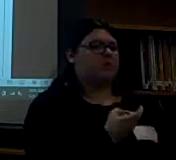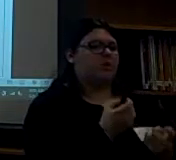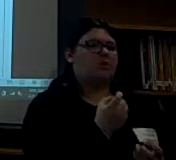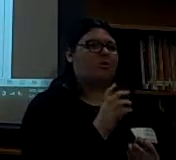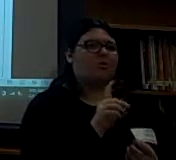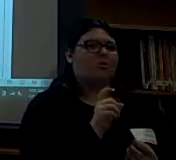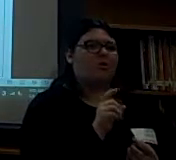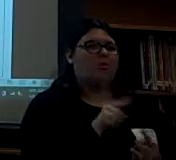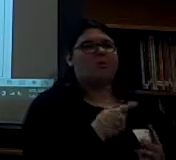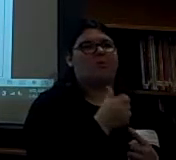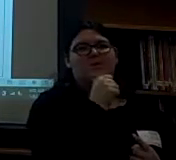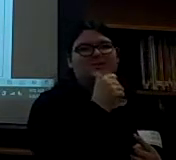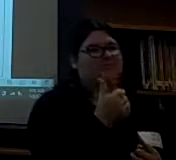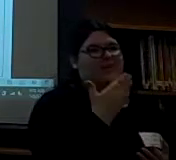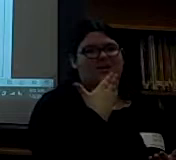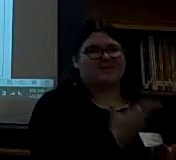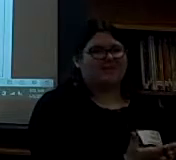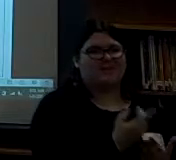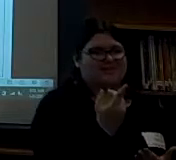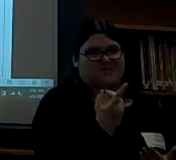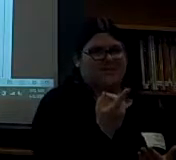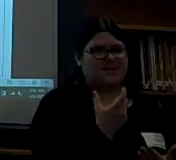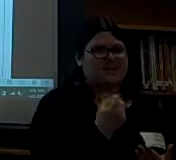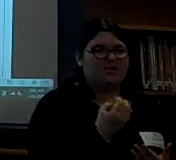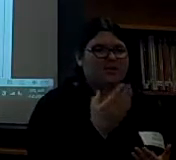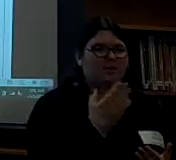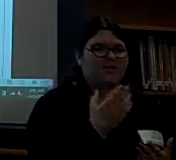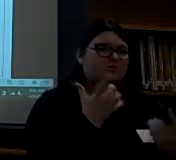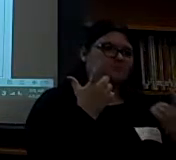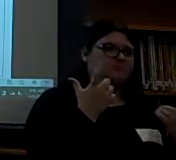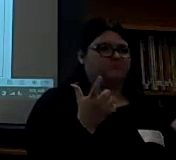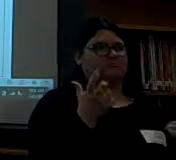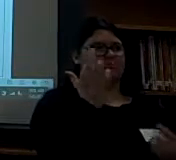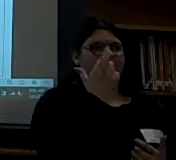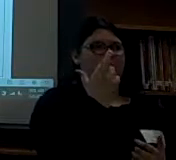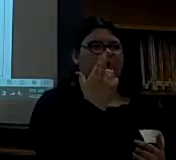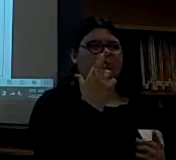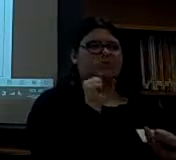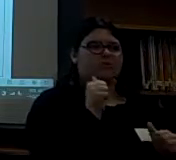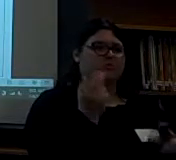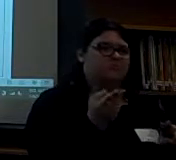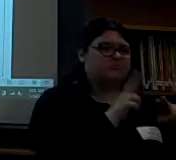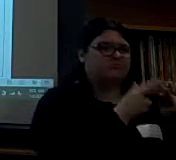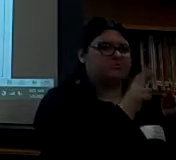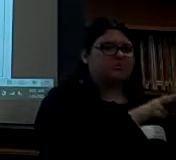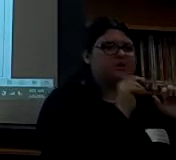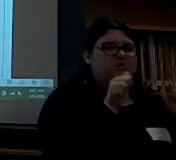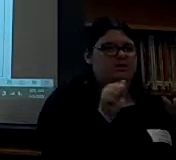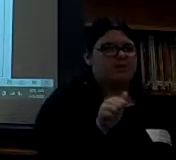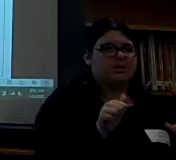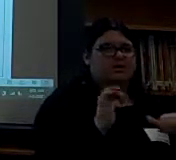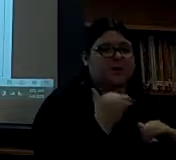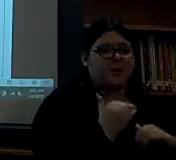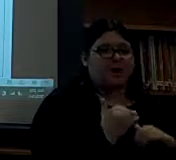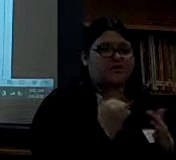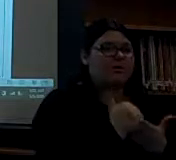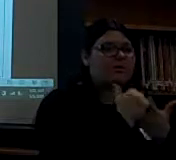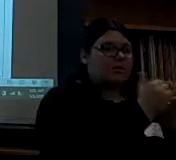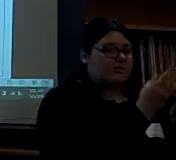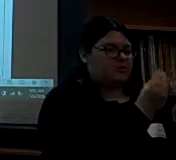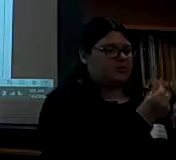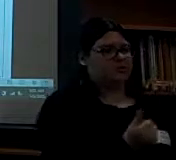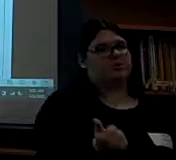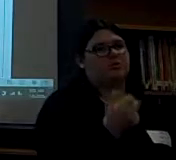they're not good at things. And one of the main reasons you can increase a child's need capability is by helping them